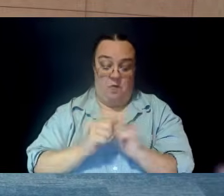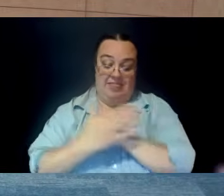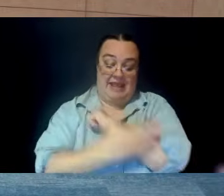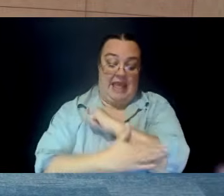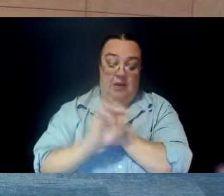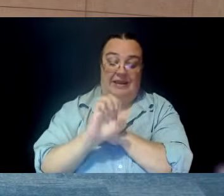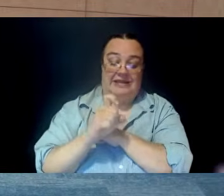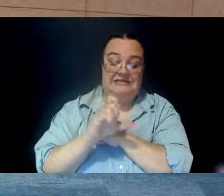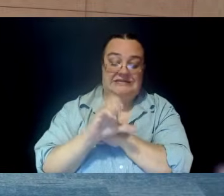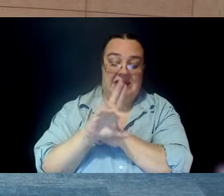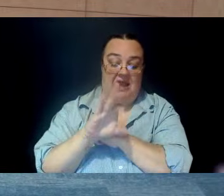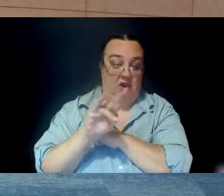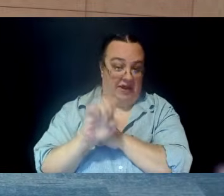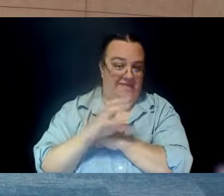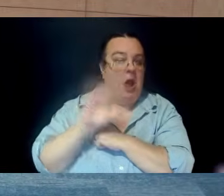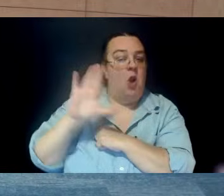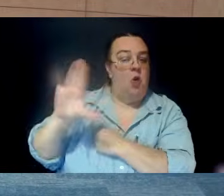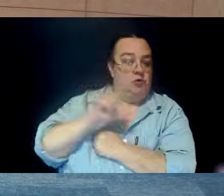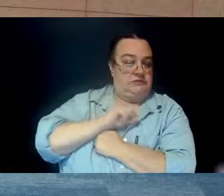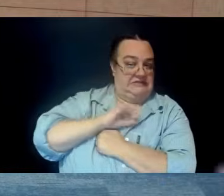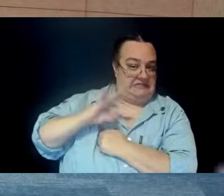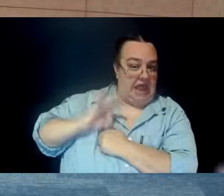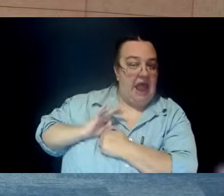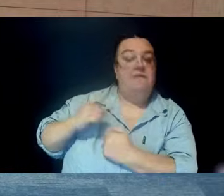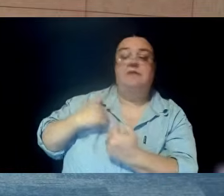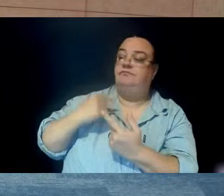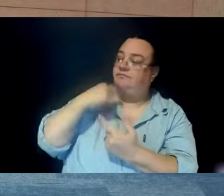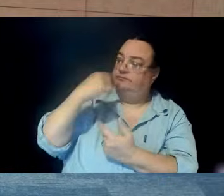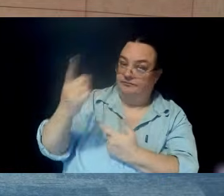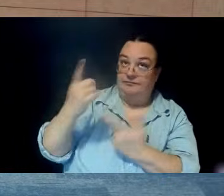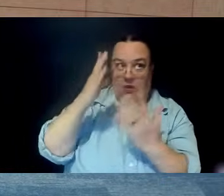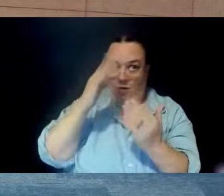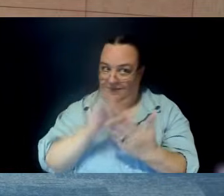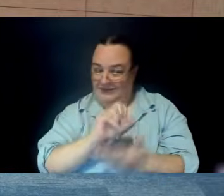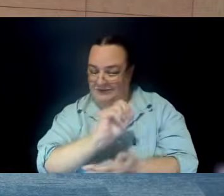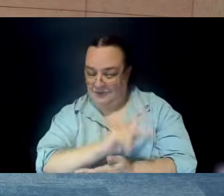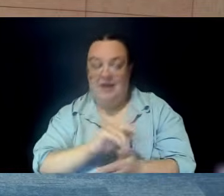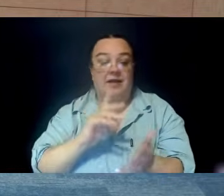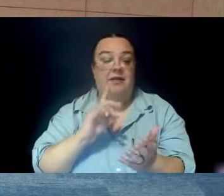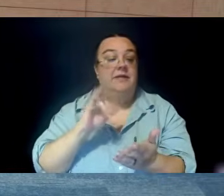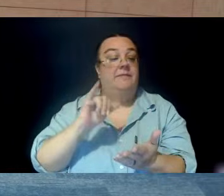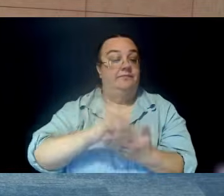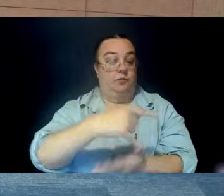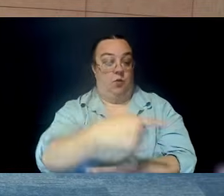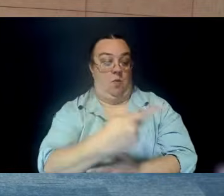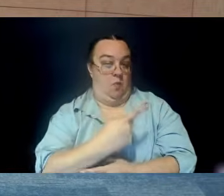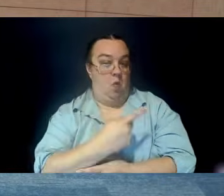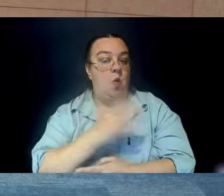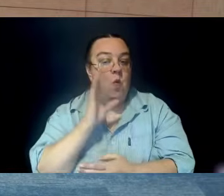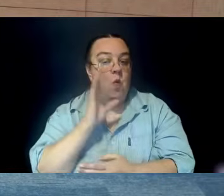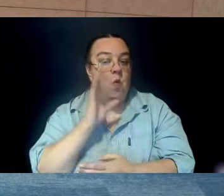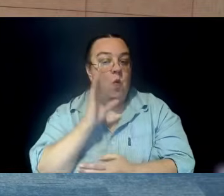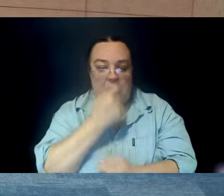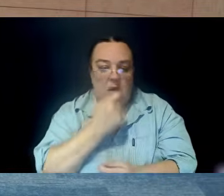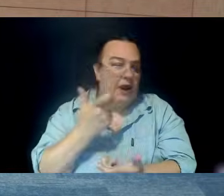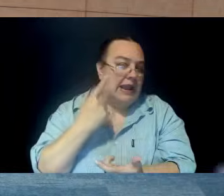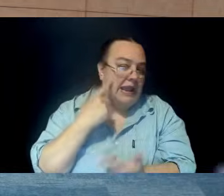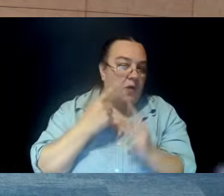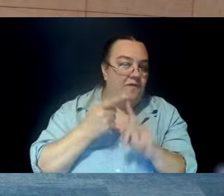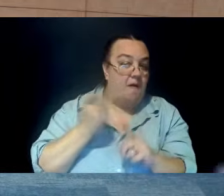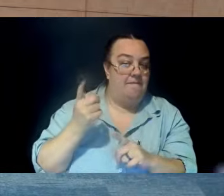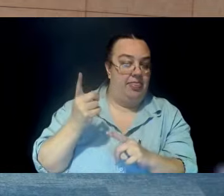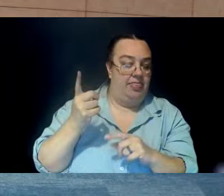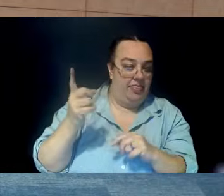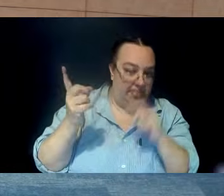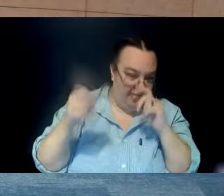staff, and I told them, I hope it's okay, that you and I would be interested in hearing from them